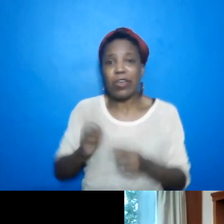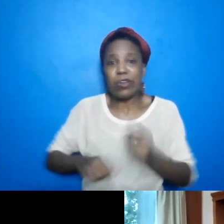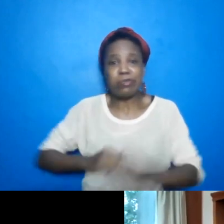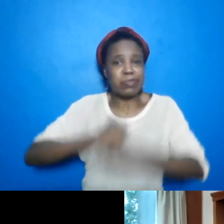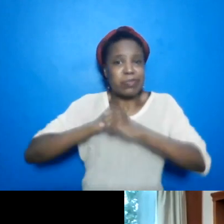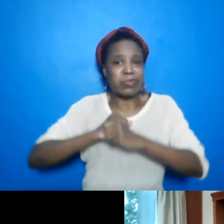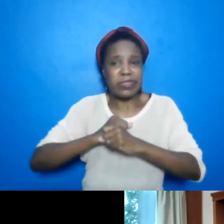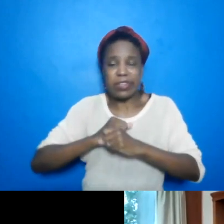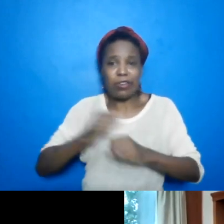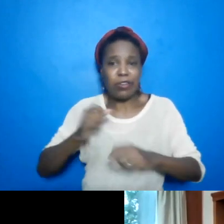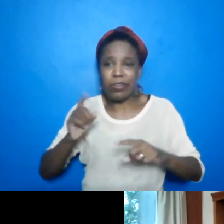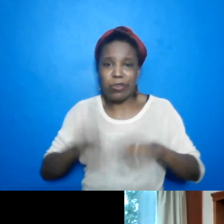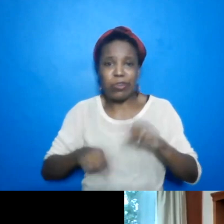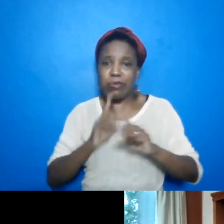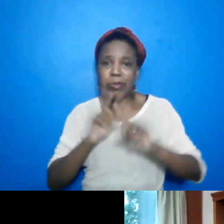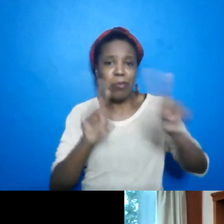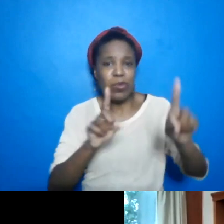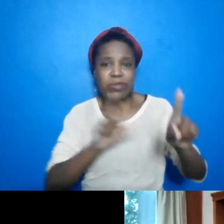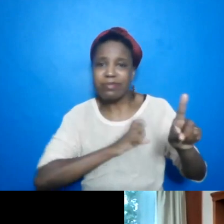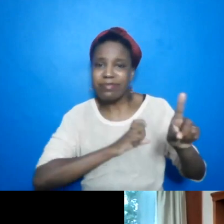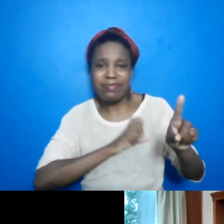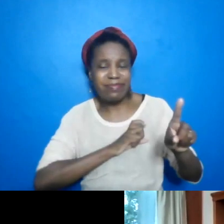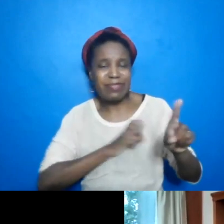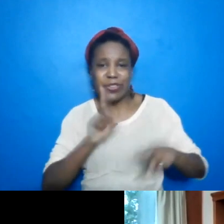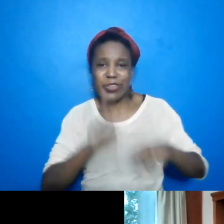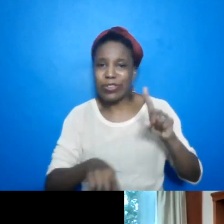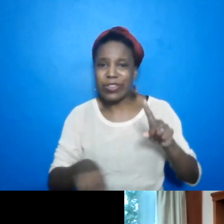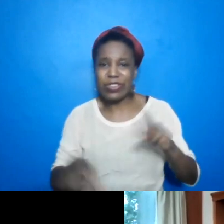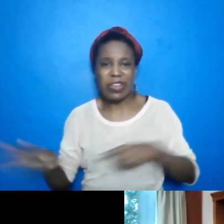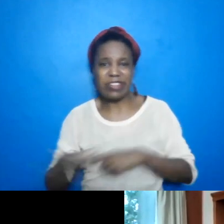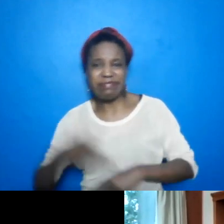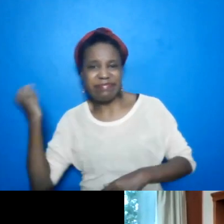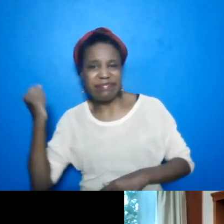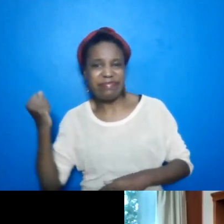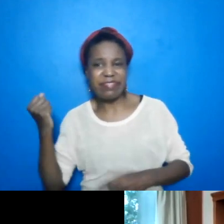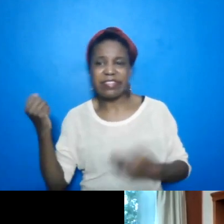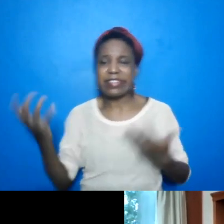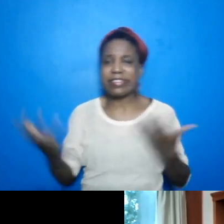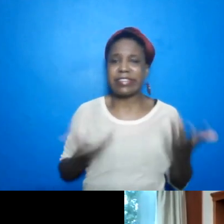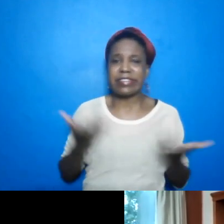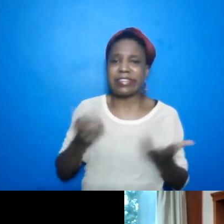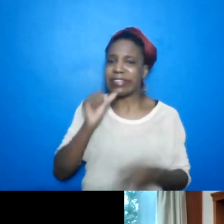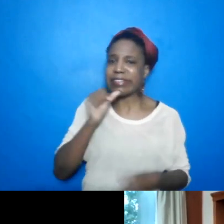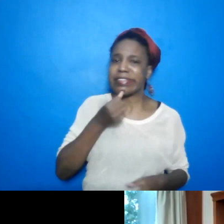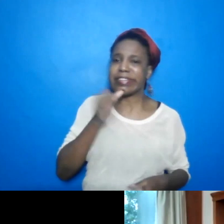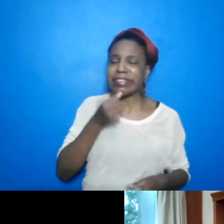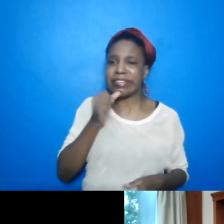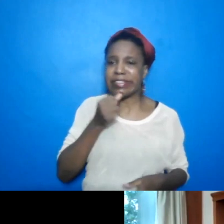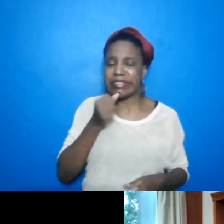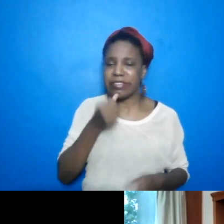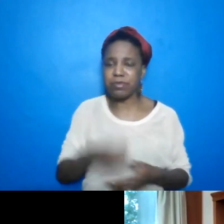the fact that they couldn't be related to the police and other people knew the story meant that other people who weren't impacted in that